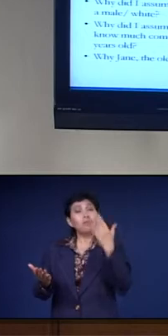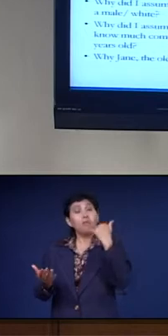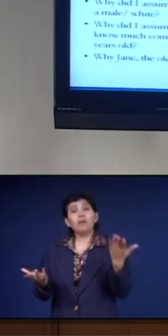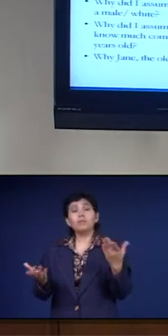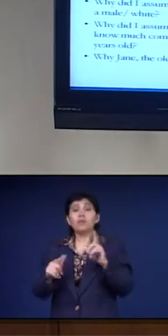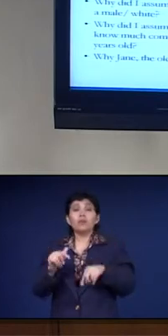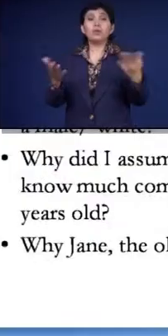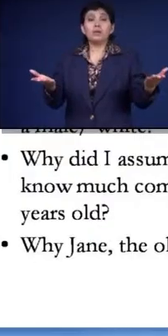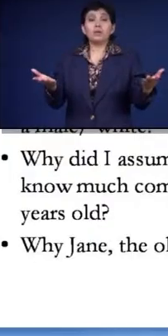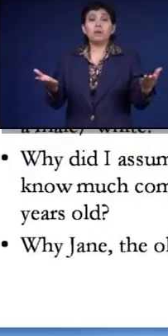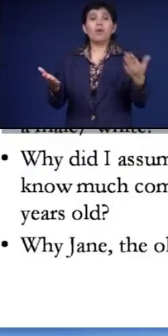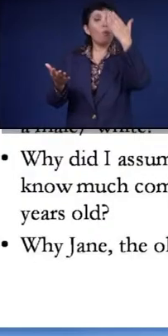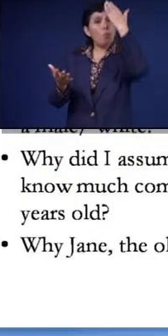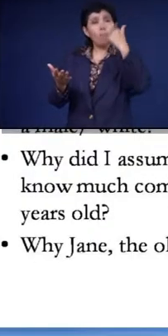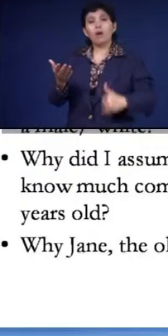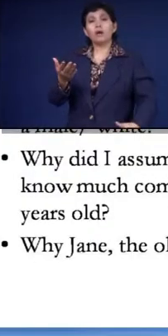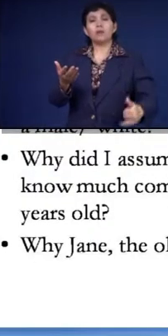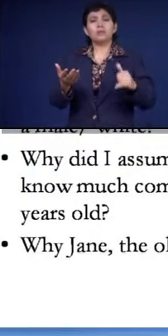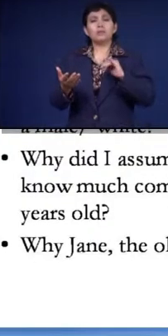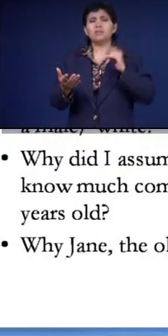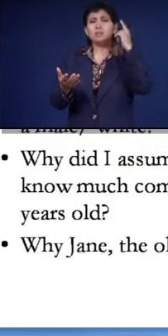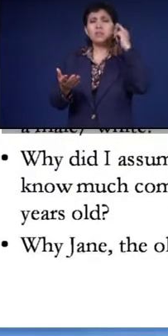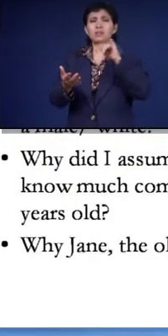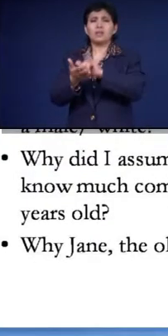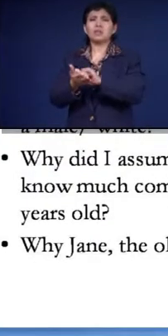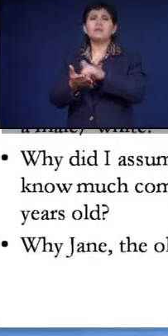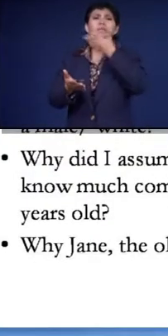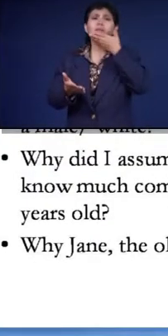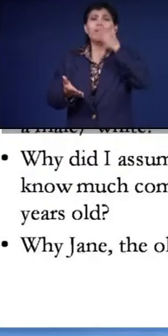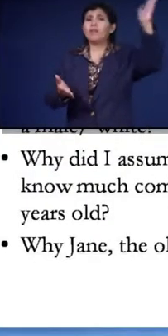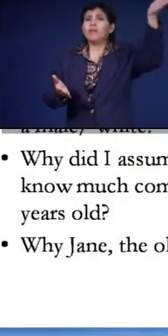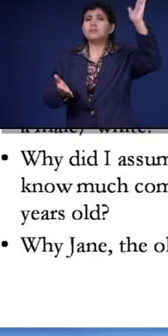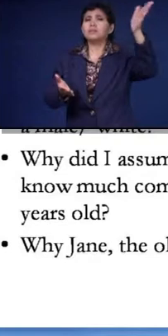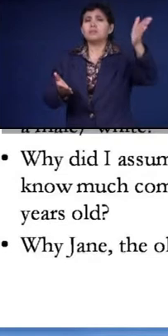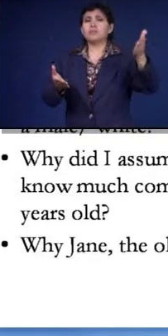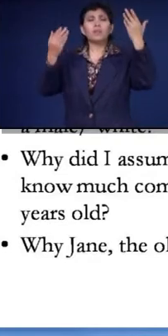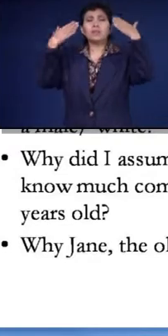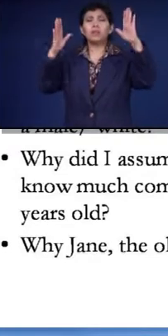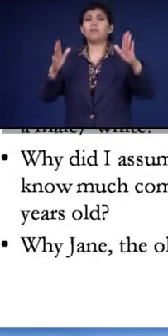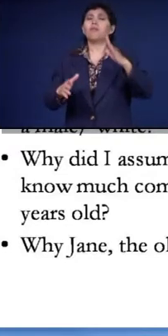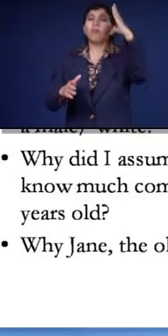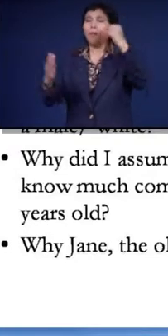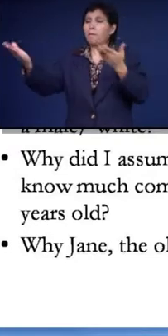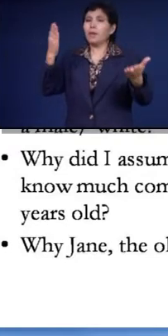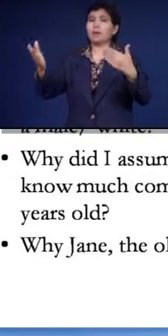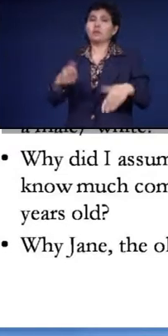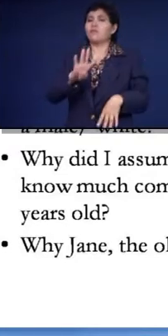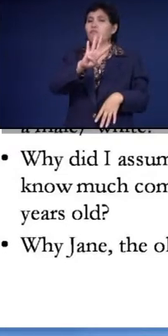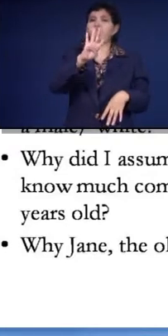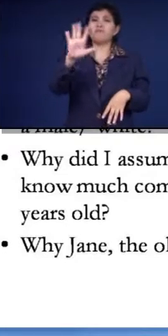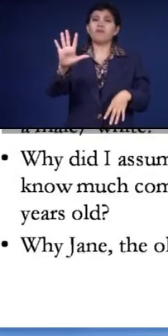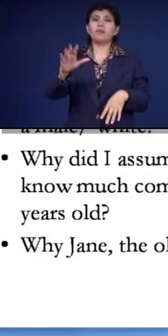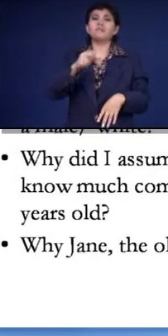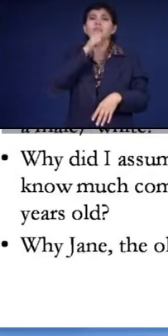not? Next one, why did I assume a young lecturer doesn't know much compared to a lecturer who is 45 years